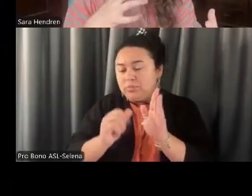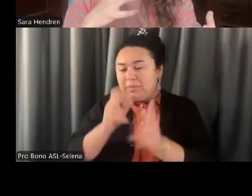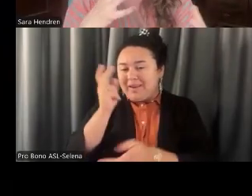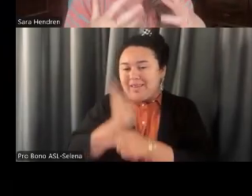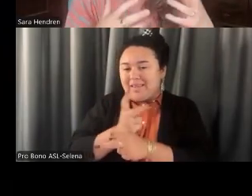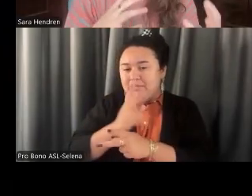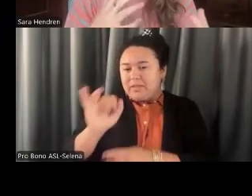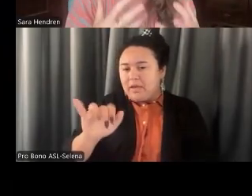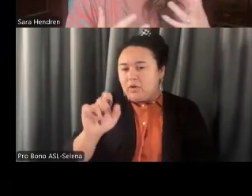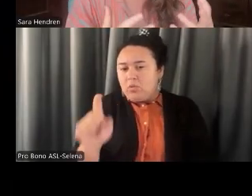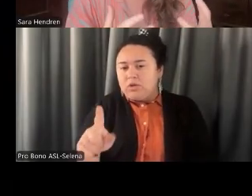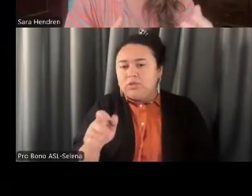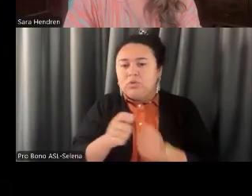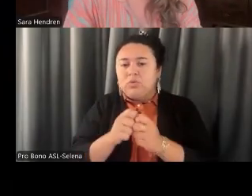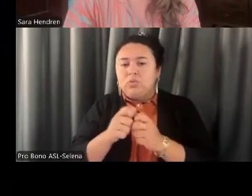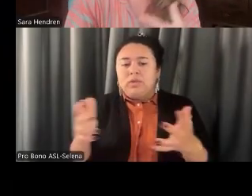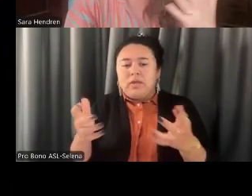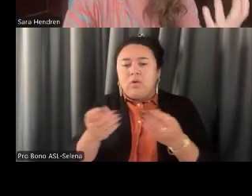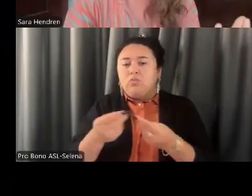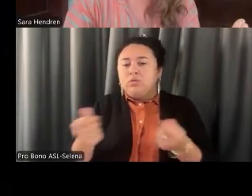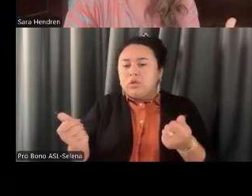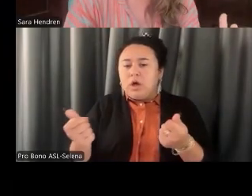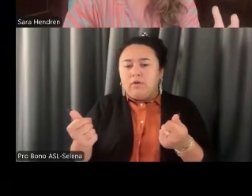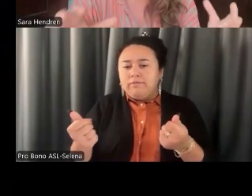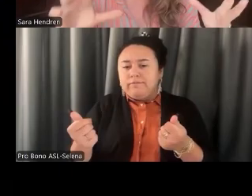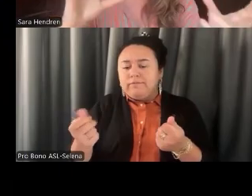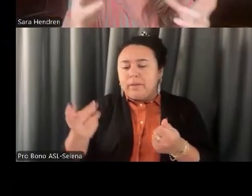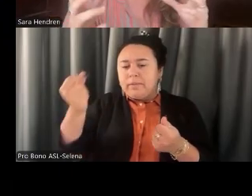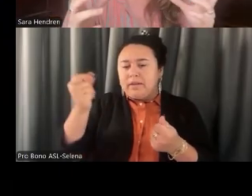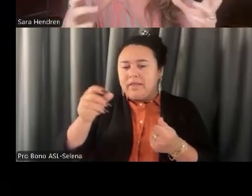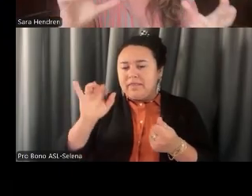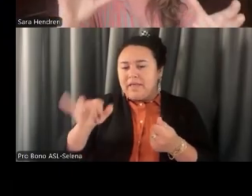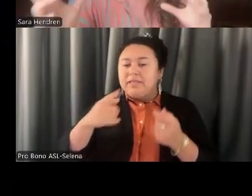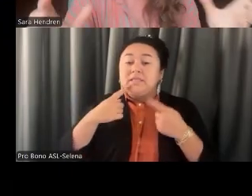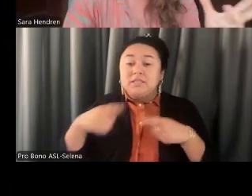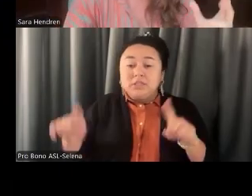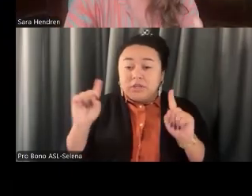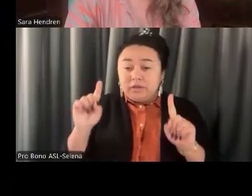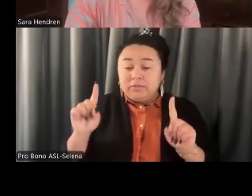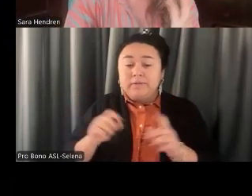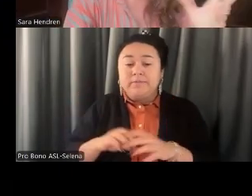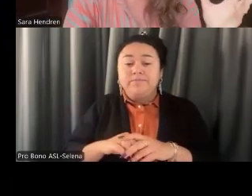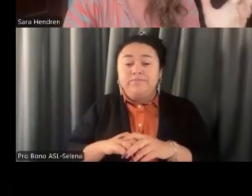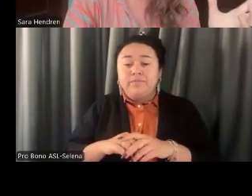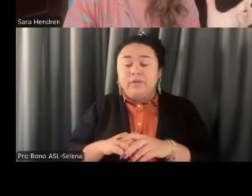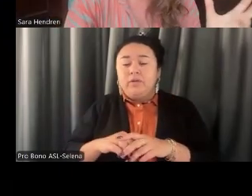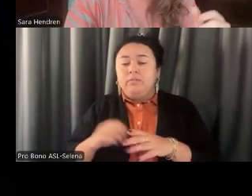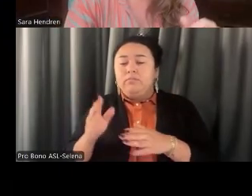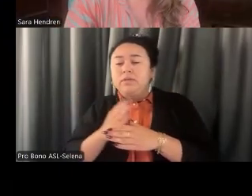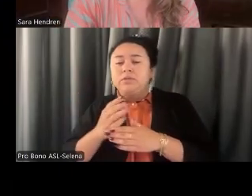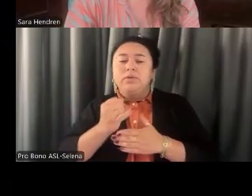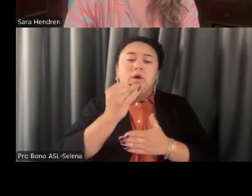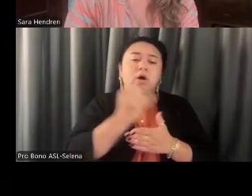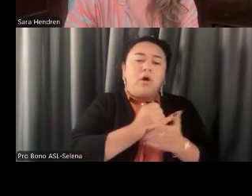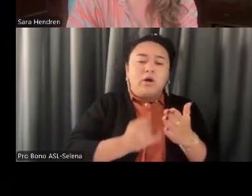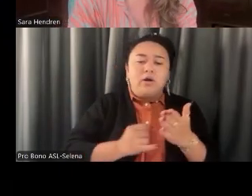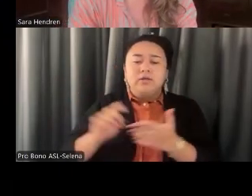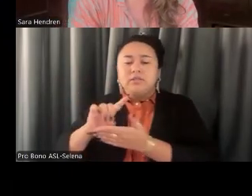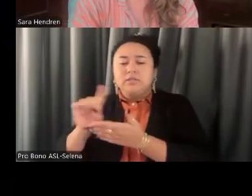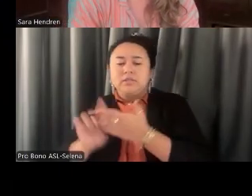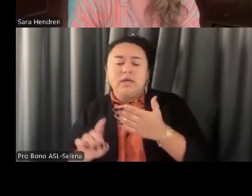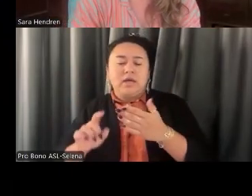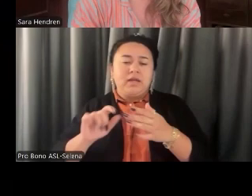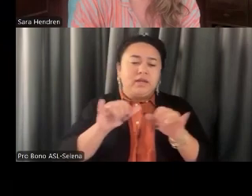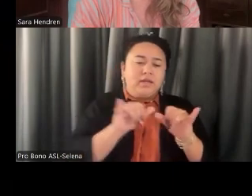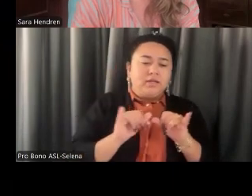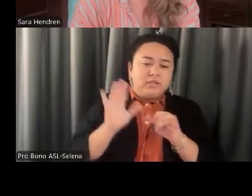of question without resolve. And to me, this is a kind of achievement between art, design, and engineering that I'll talk a little bit about